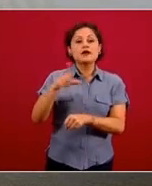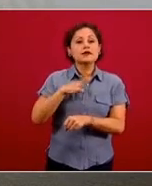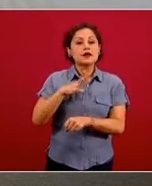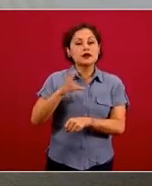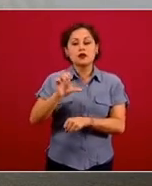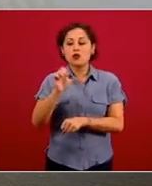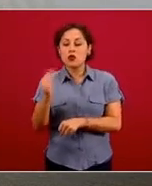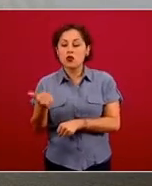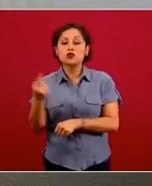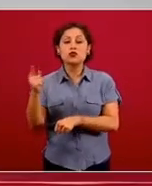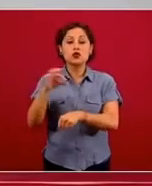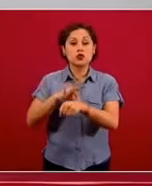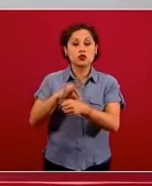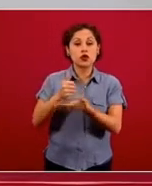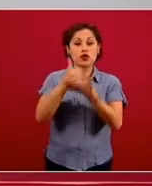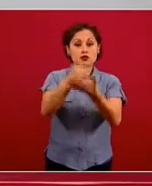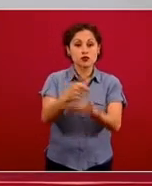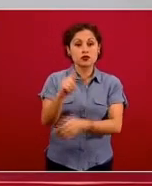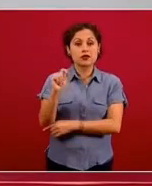they have